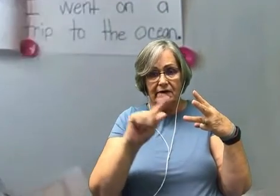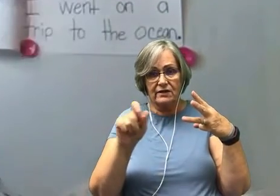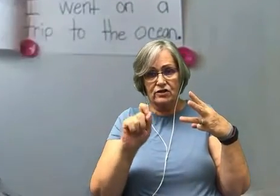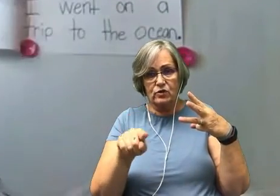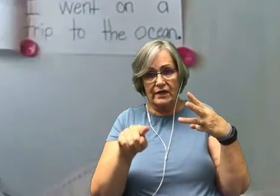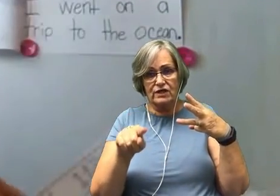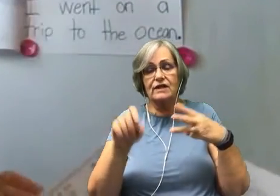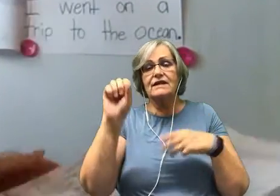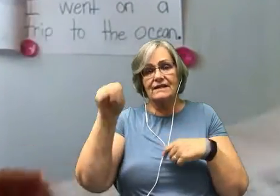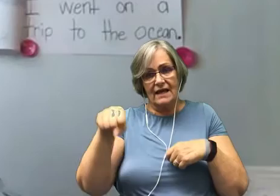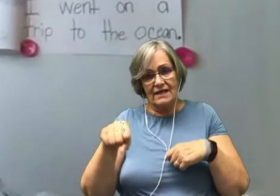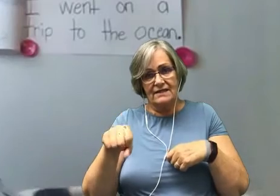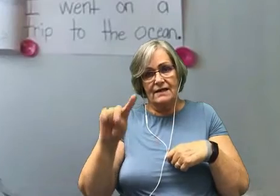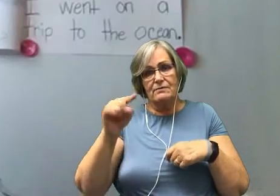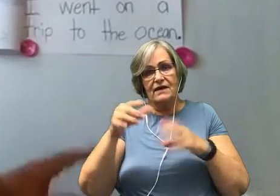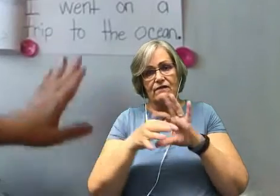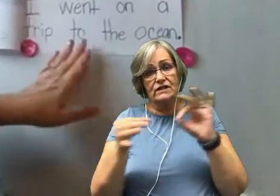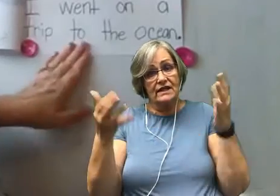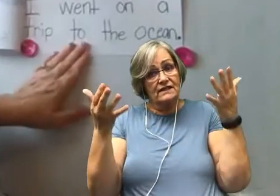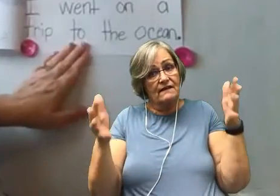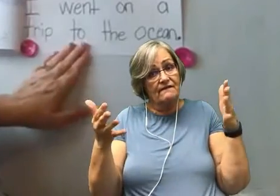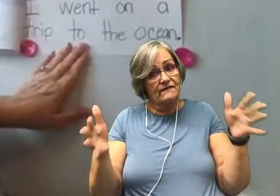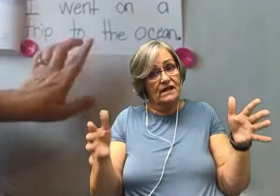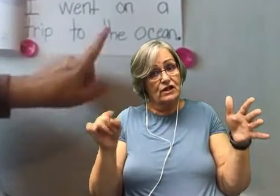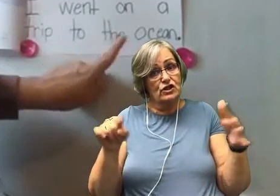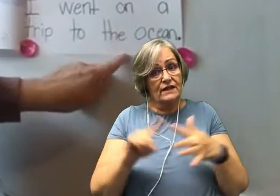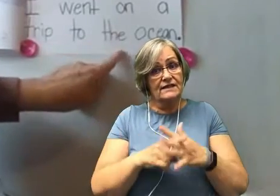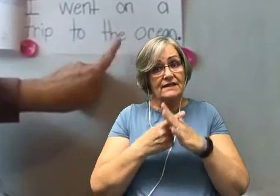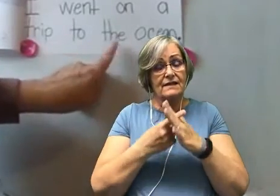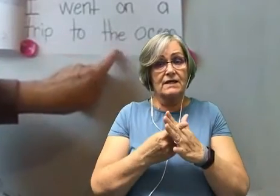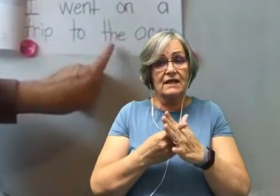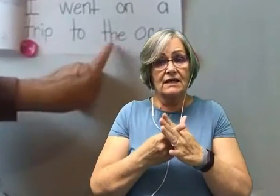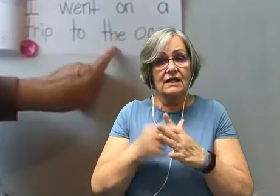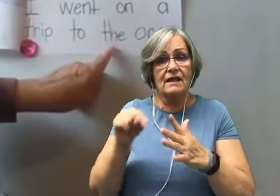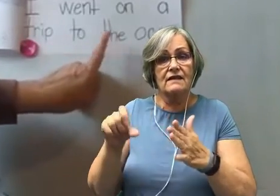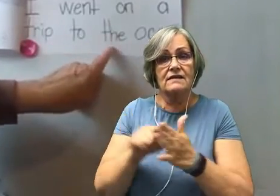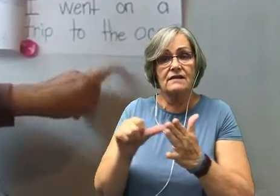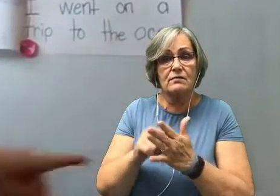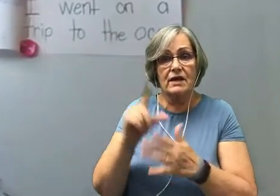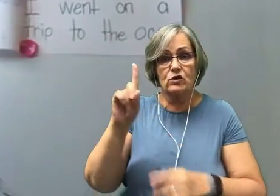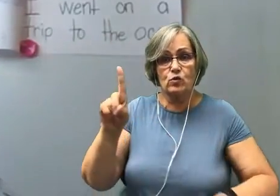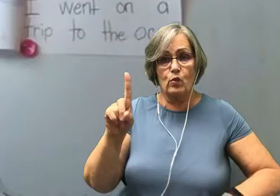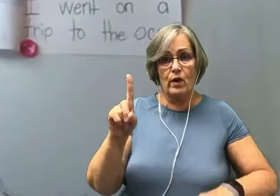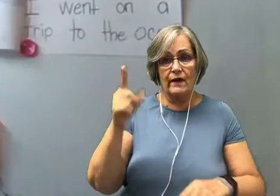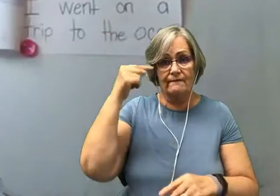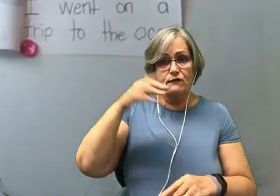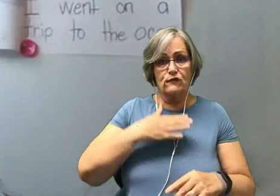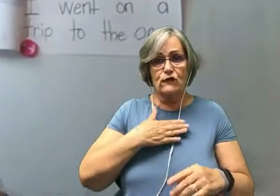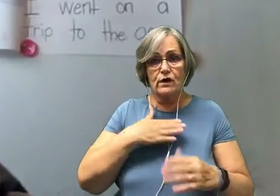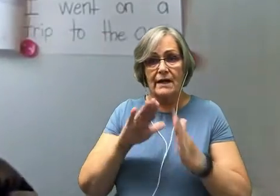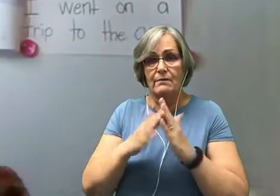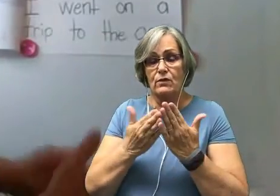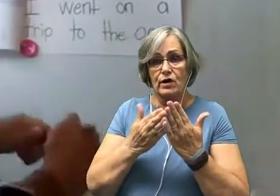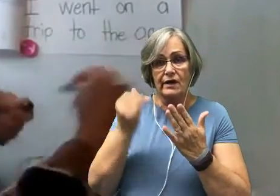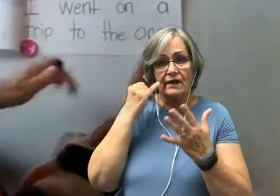punctuation? Yes. So my first sentence is done. This is the beginning. This is page 1 of